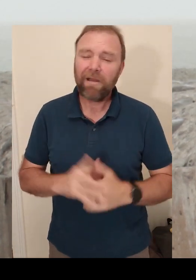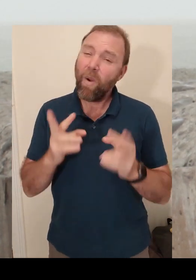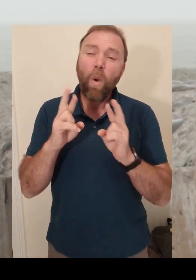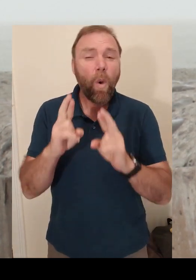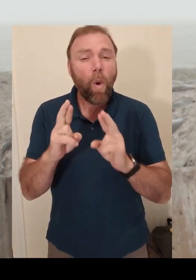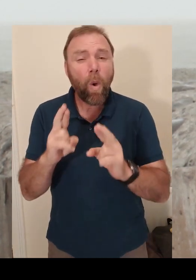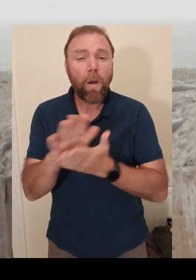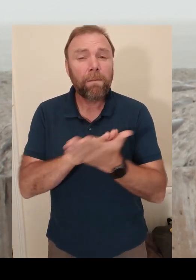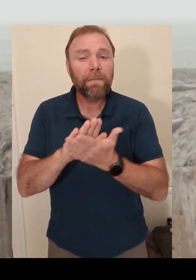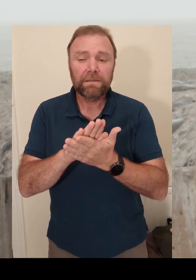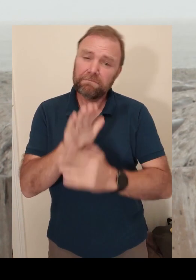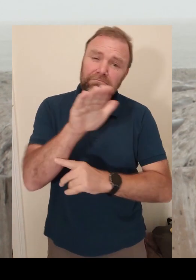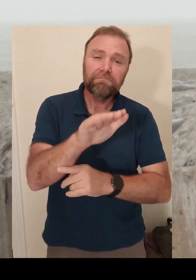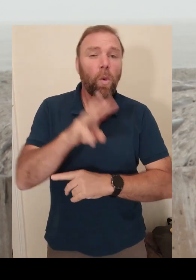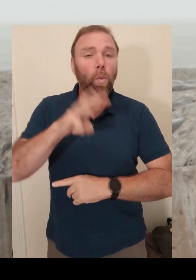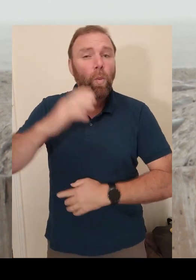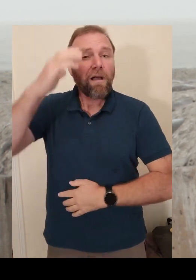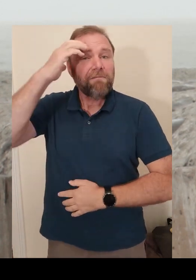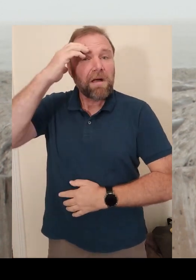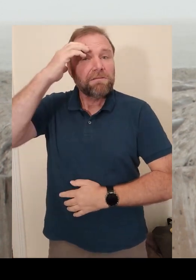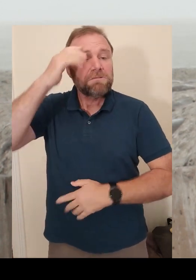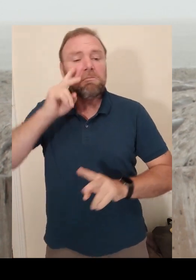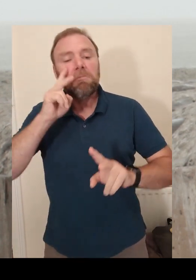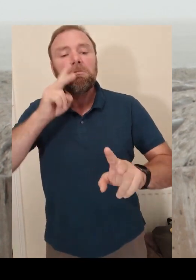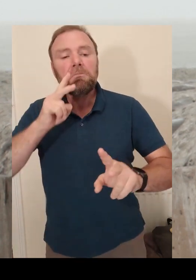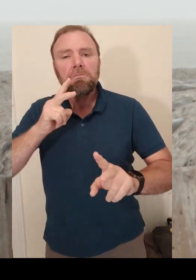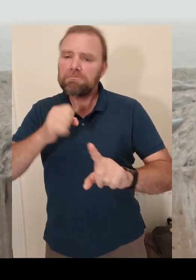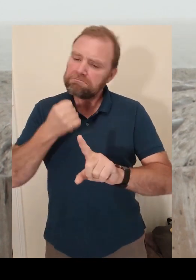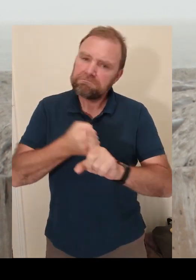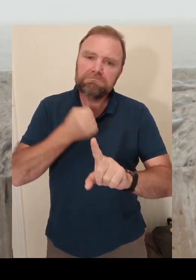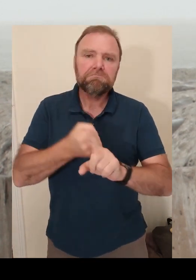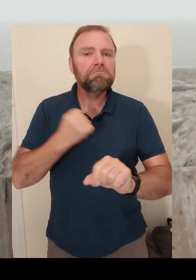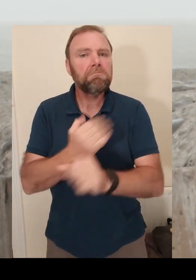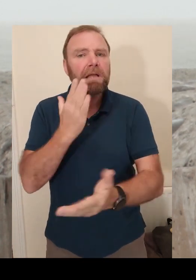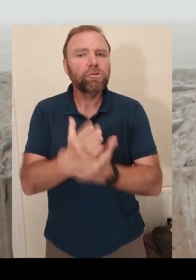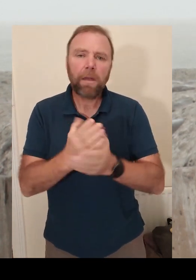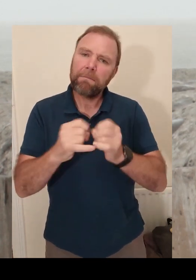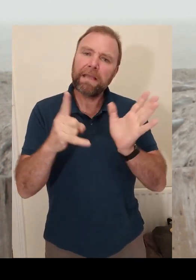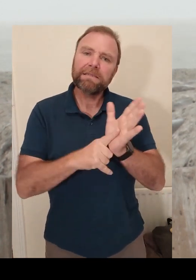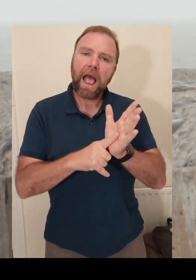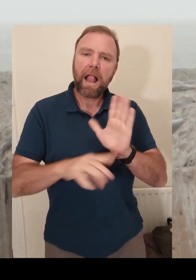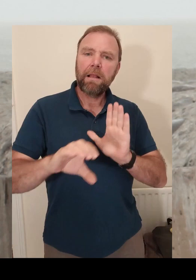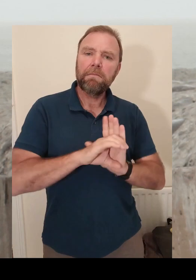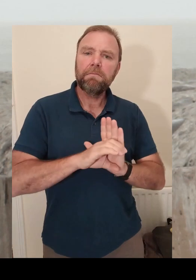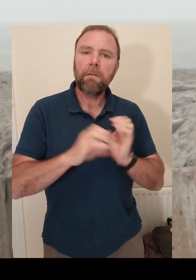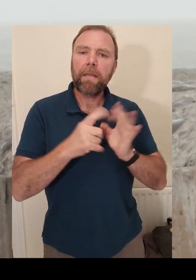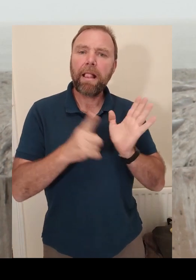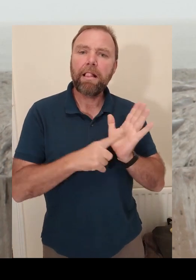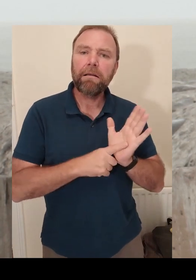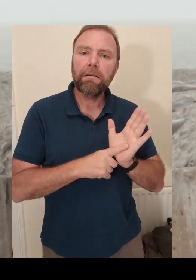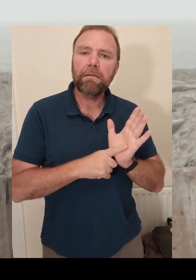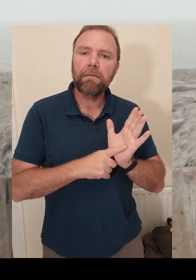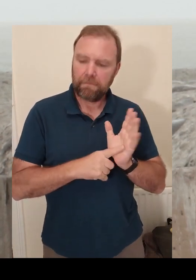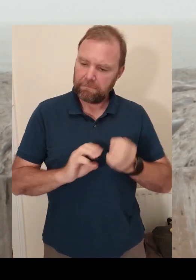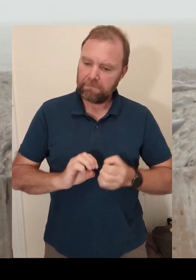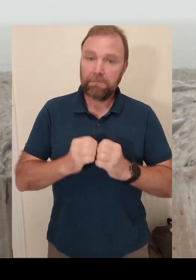and I hope that this means that the Welsh Government will look forward now and push for the BSL bill